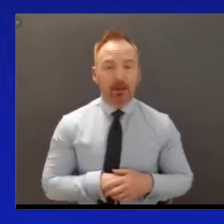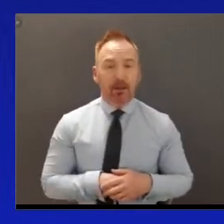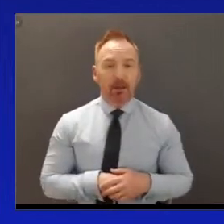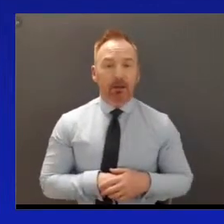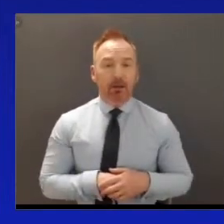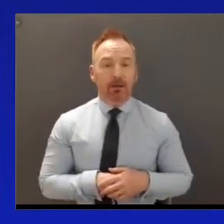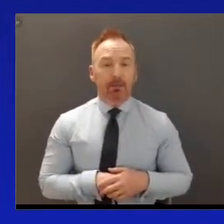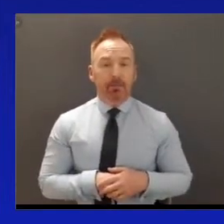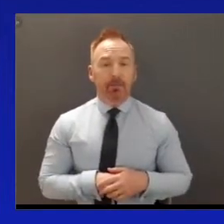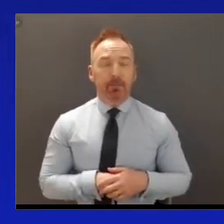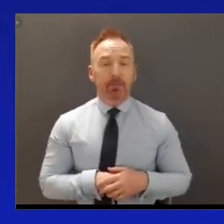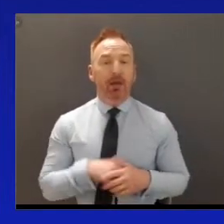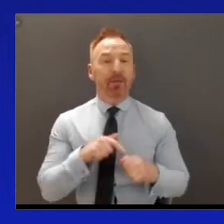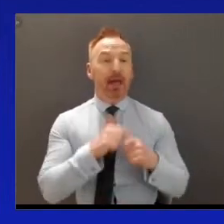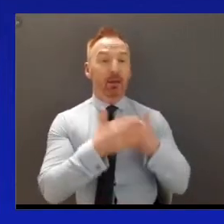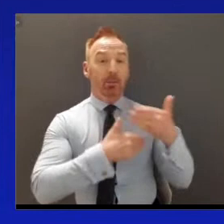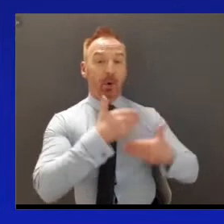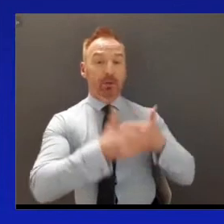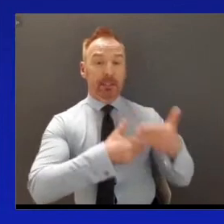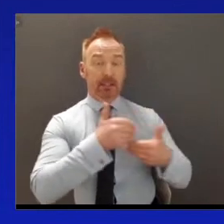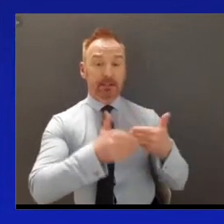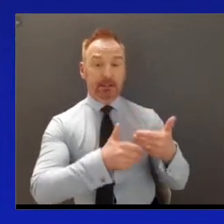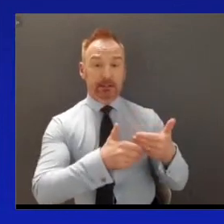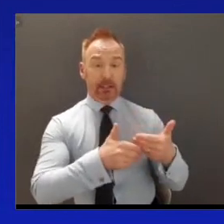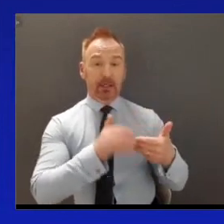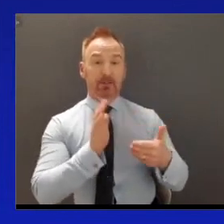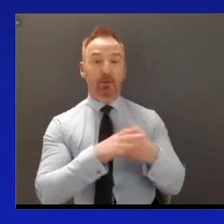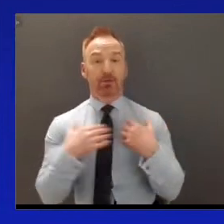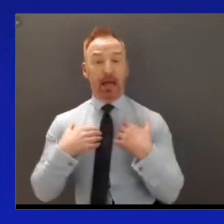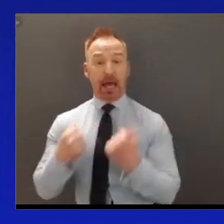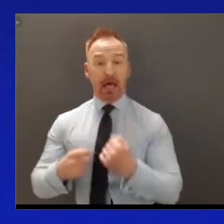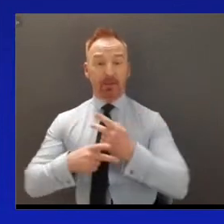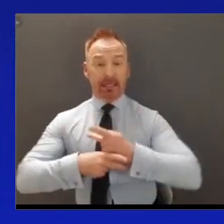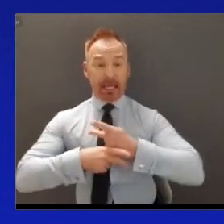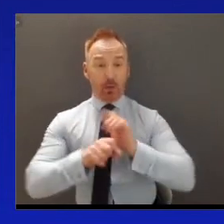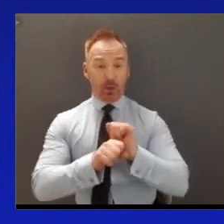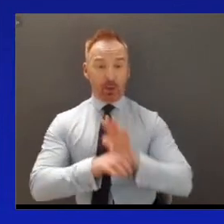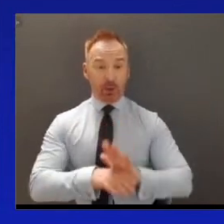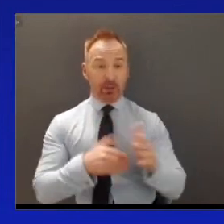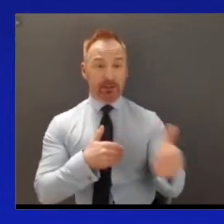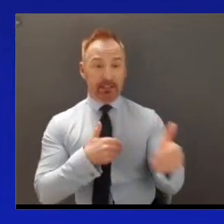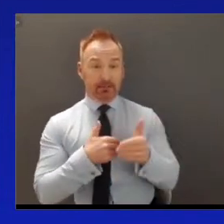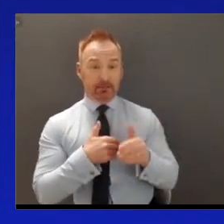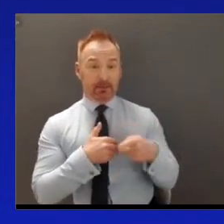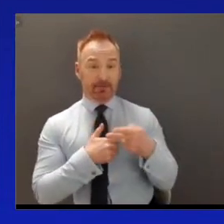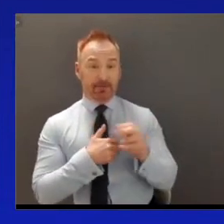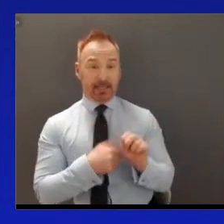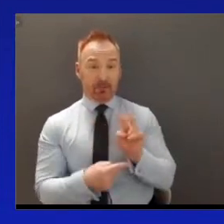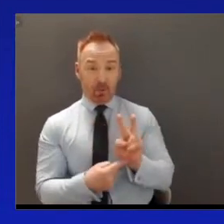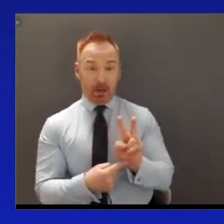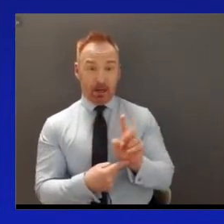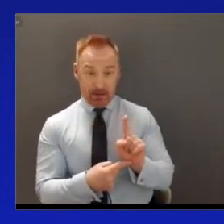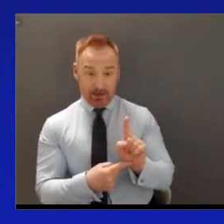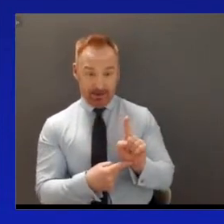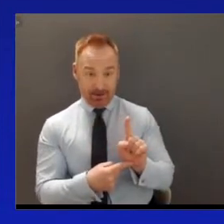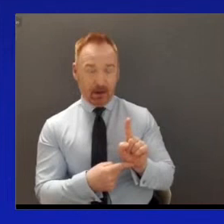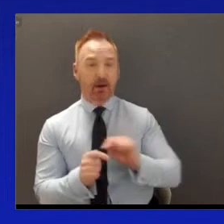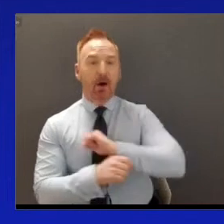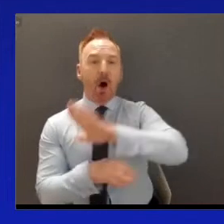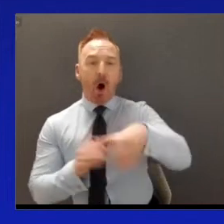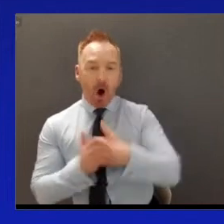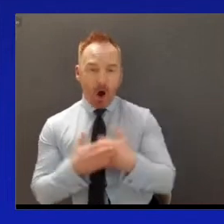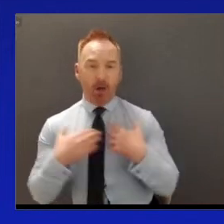of the process, when the healthcare workers in phase 1, we do all the healthcare workers, all the hospitals are going